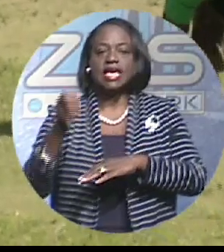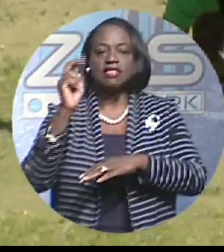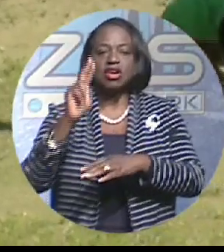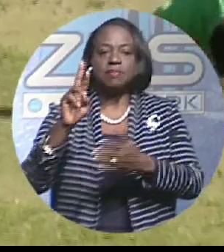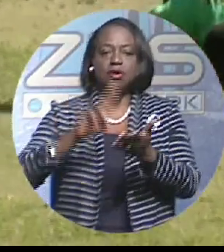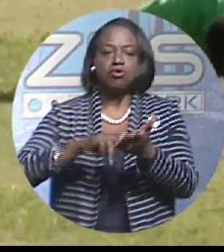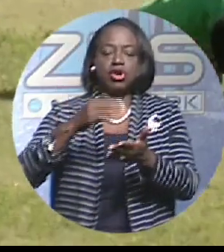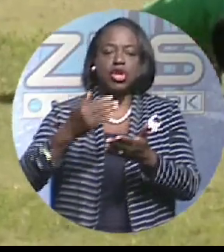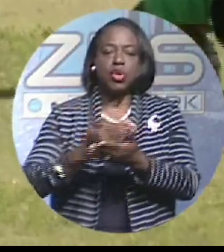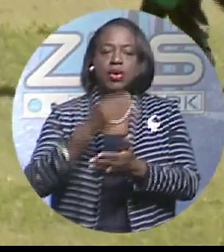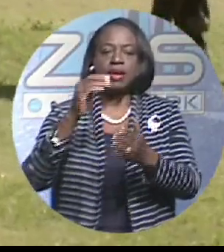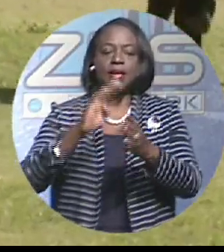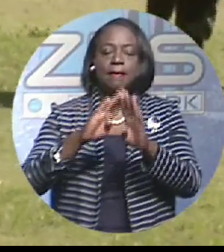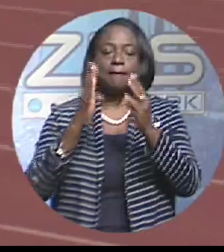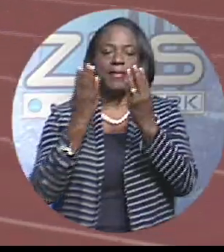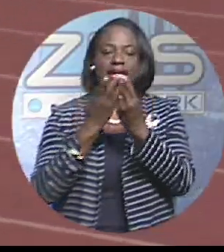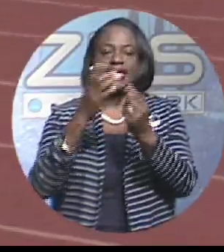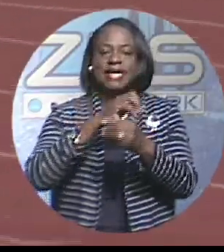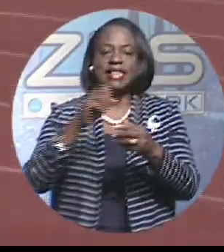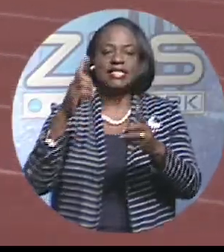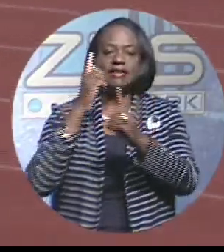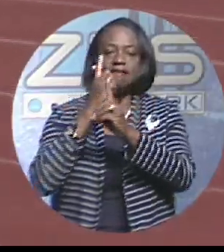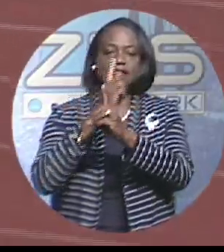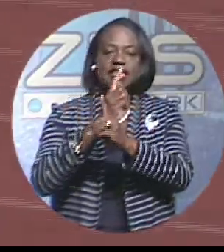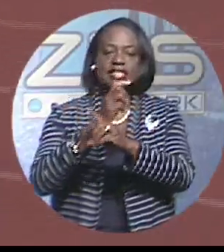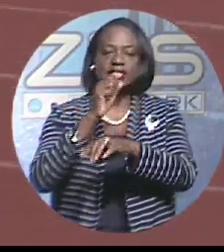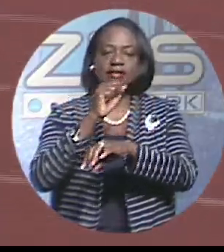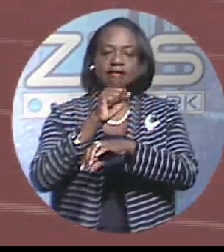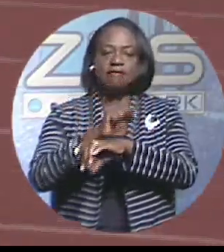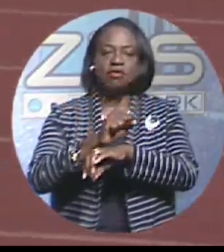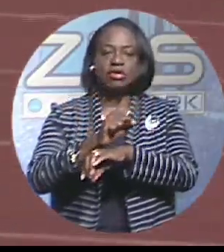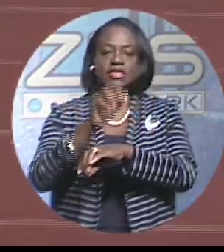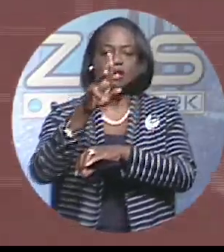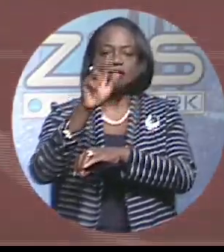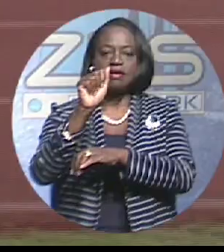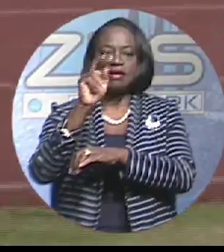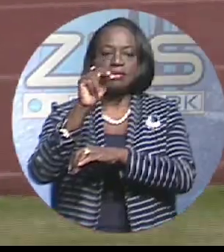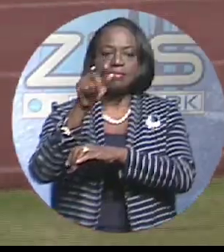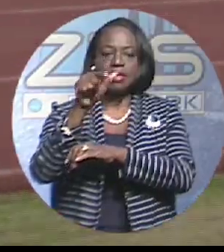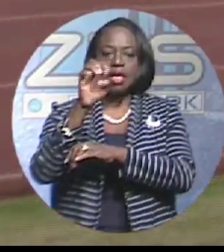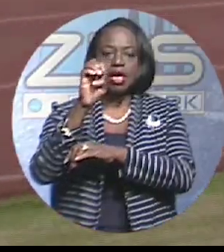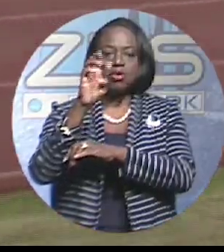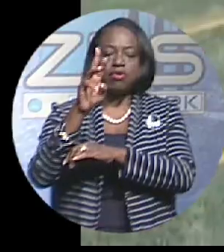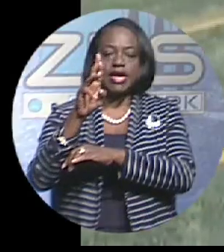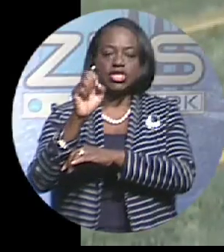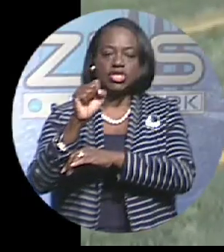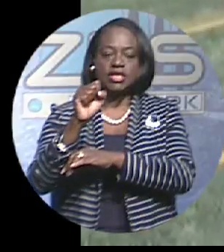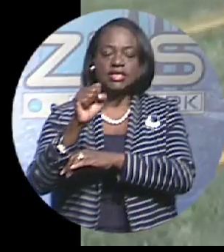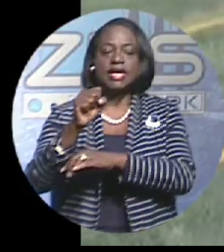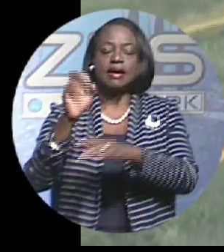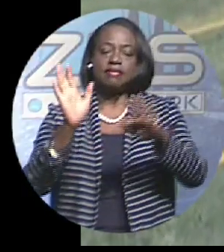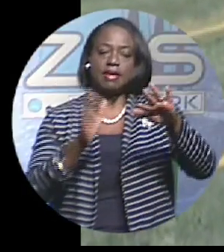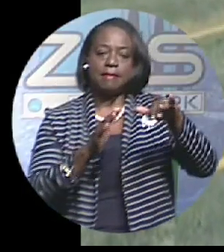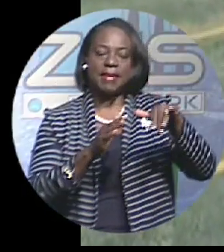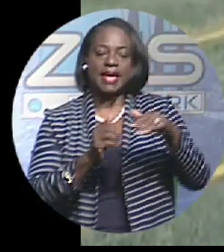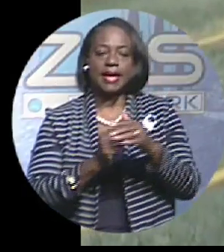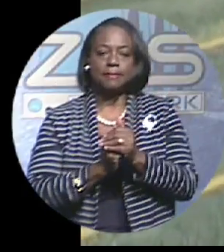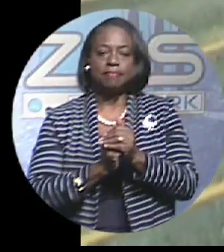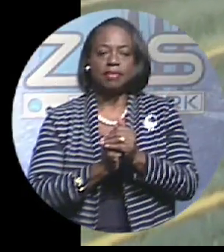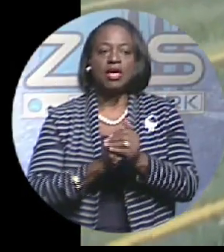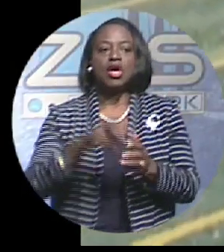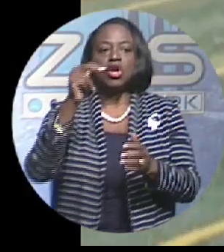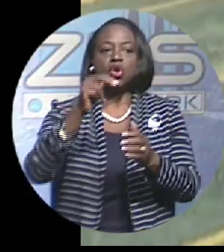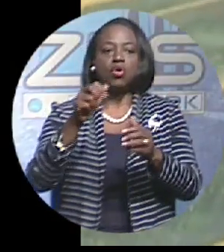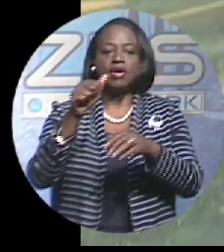did the Defense Force Rangers. The event sponsor was the Bahamas Telecommunications Company. Staying on the track, the North Andrews High School Track and